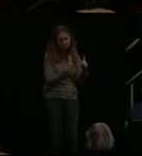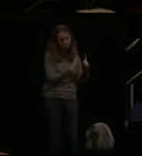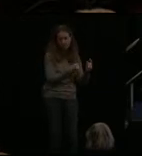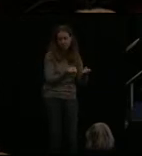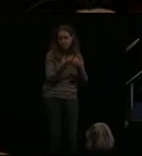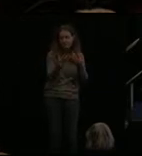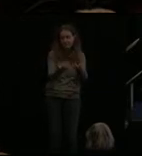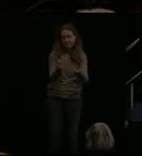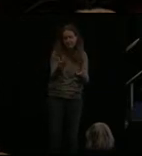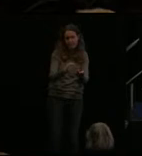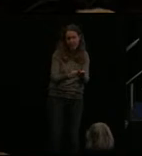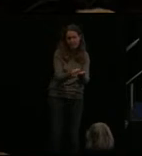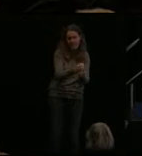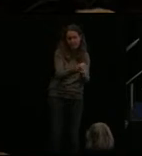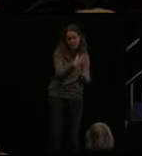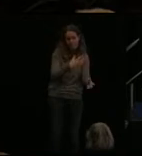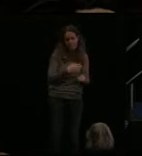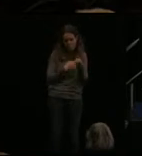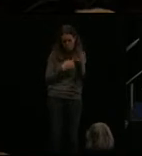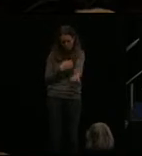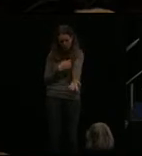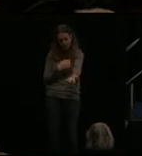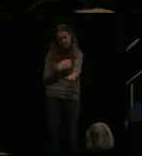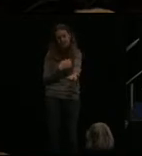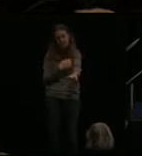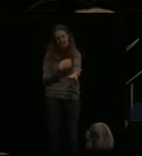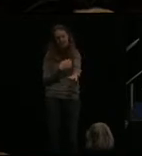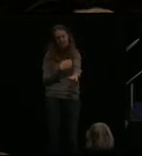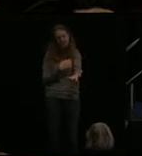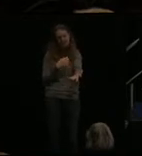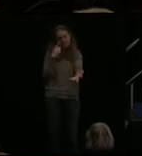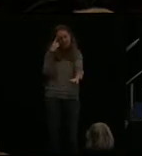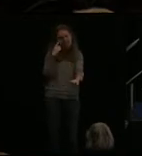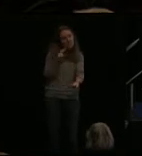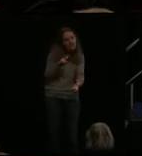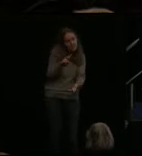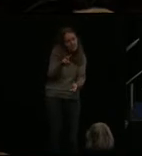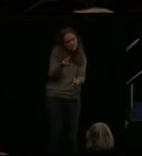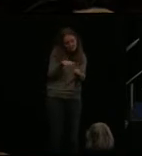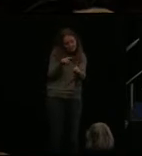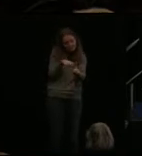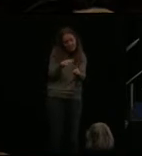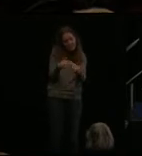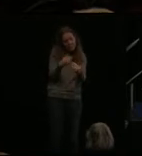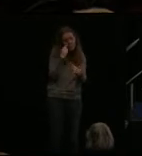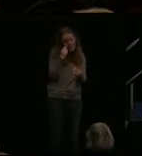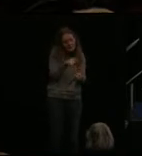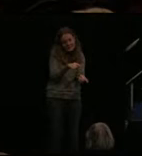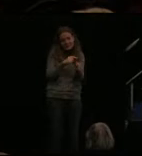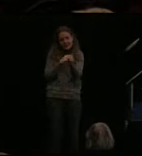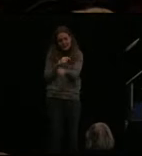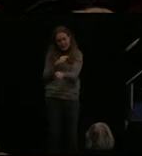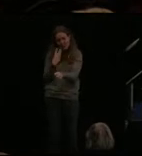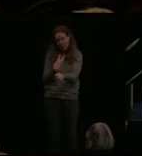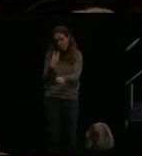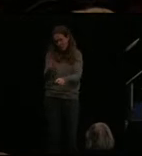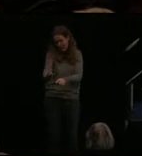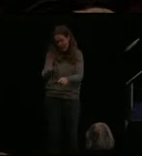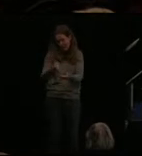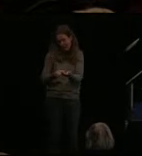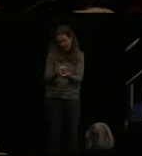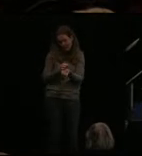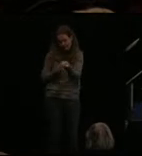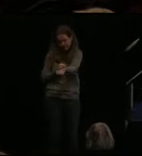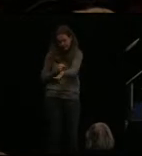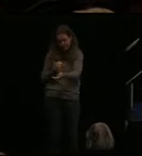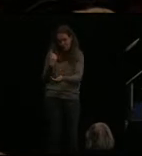five talents of gold to the one who seemed to have more ability, and he gave three to the another one, and a single